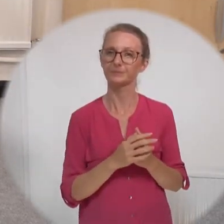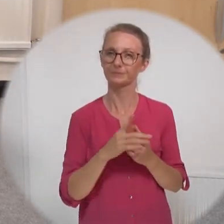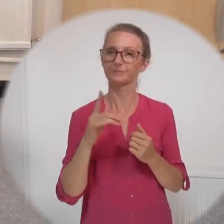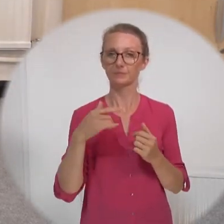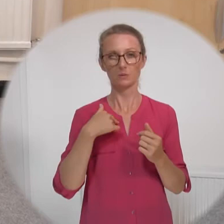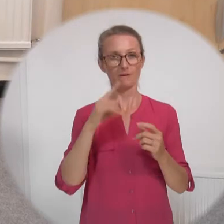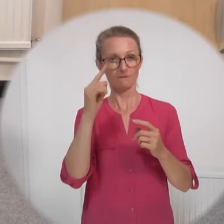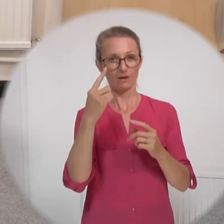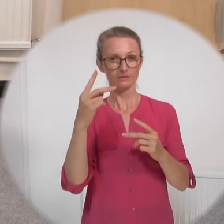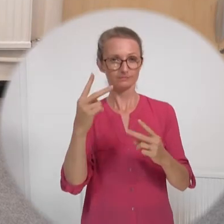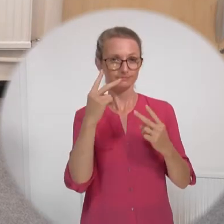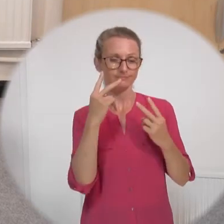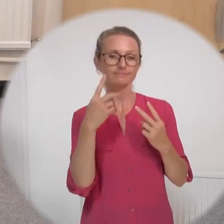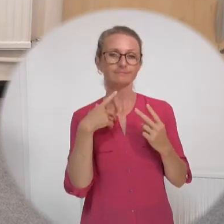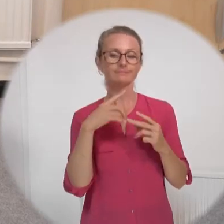together.